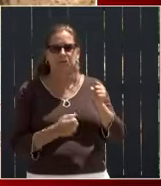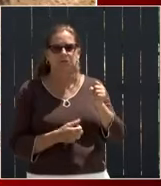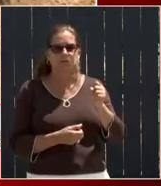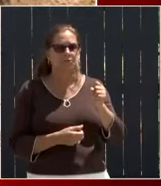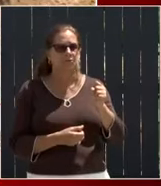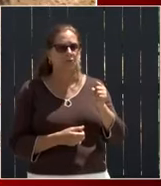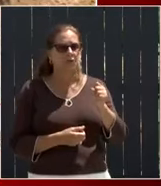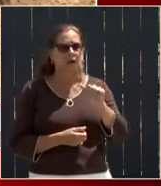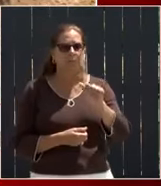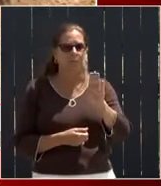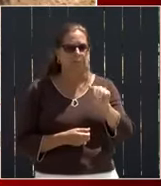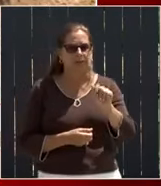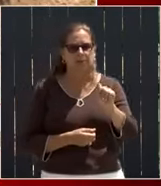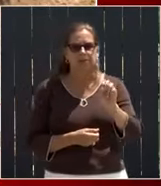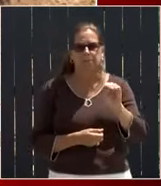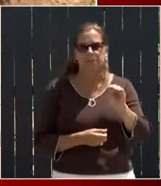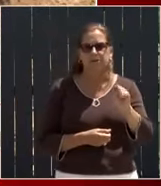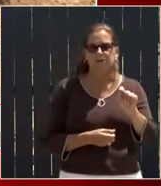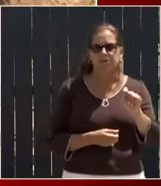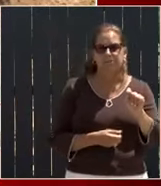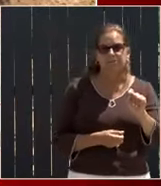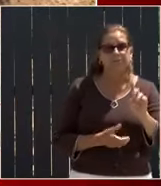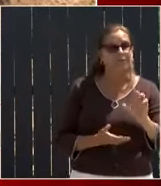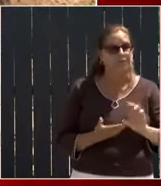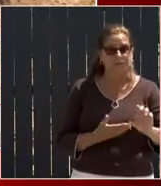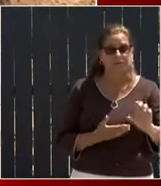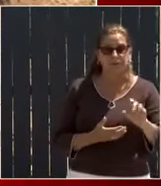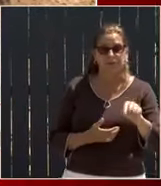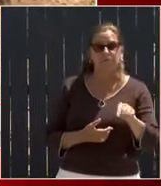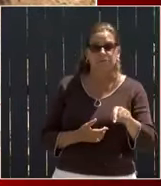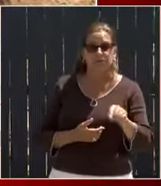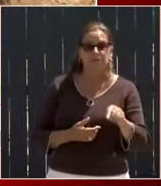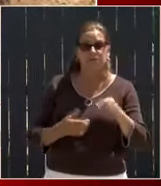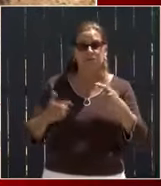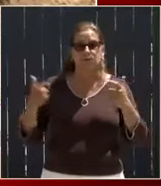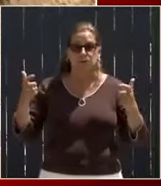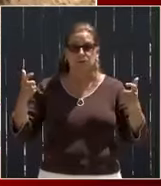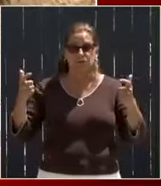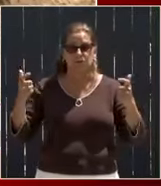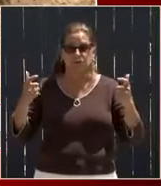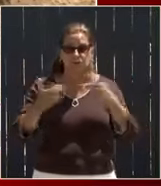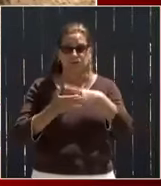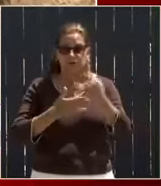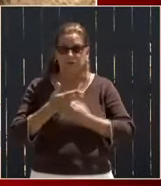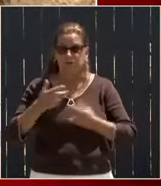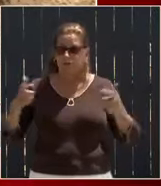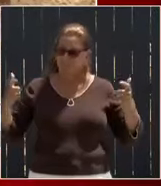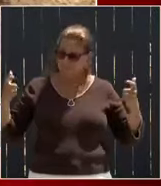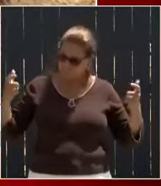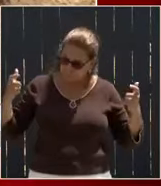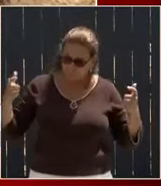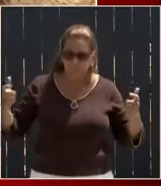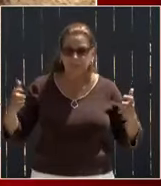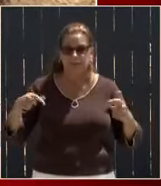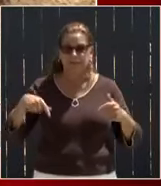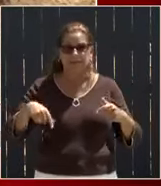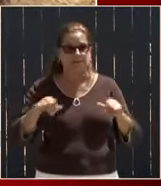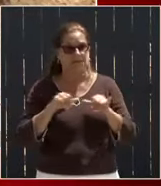this. And projects of this kind of size really just aren't possible without those kinds of investments, not to mention all the